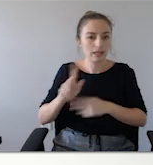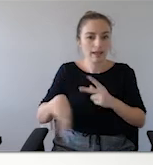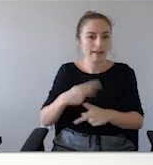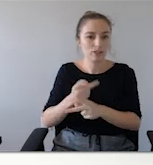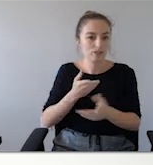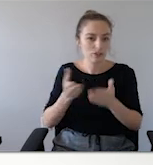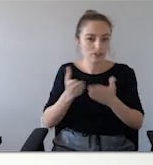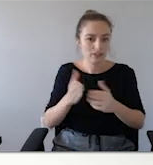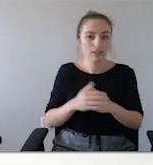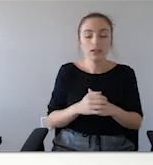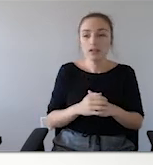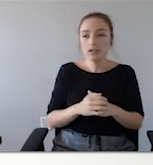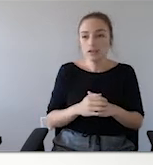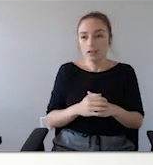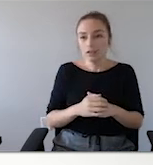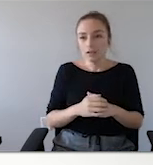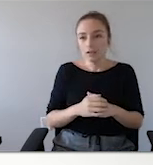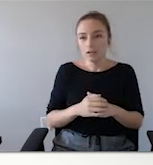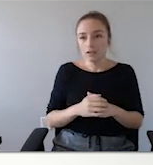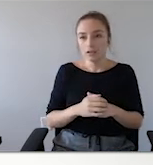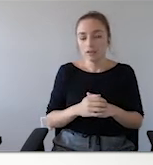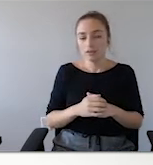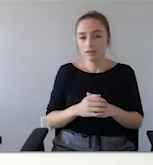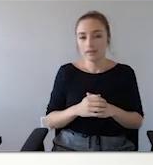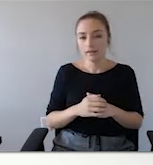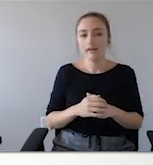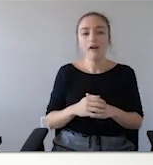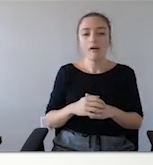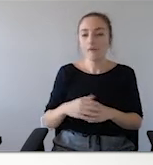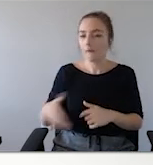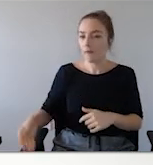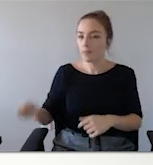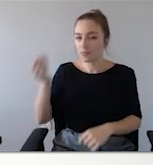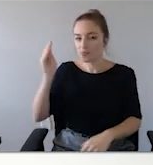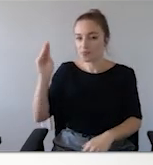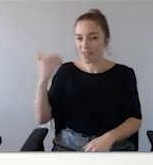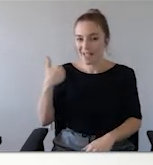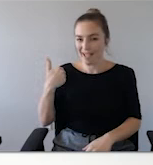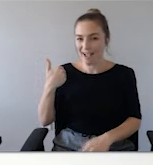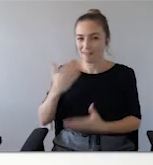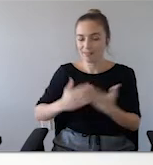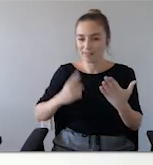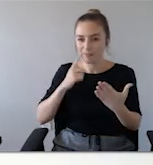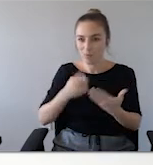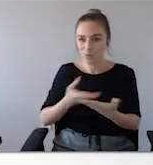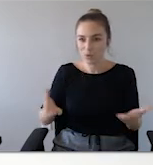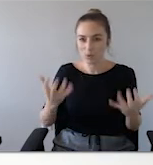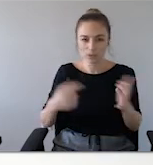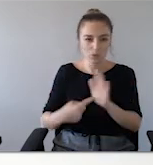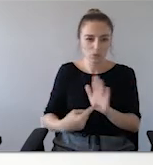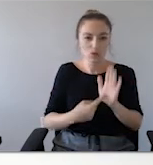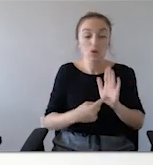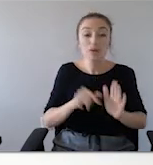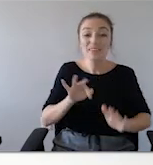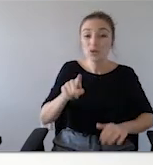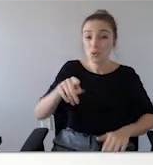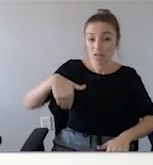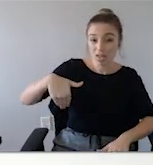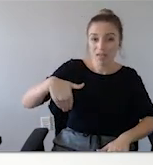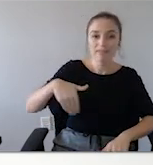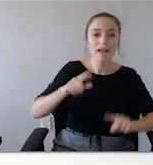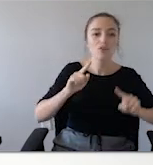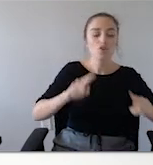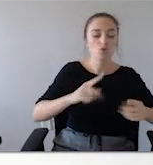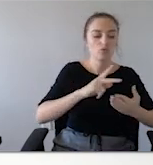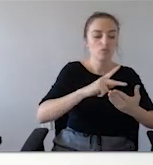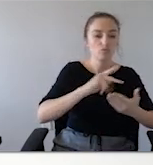I grabbed some because I wanted to show you guys. If you guys have not been to the Project 10 table in the exhibit hall, I